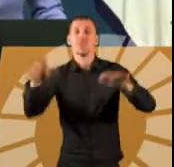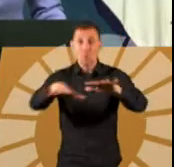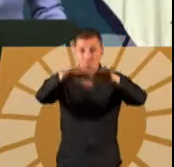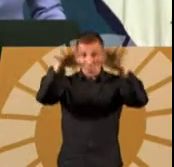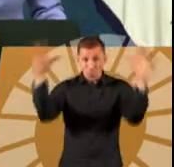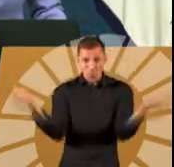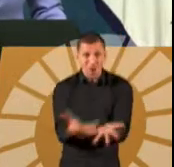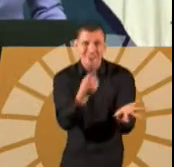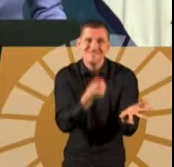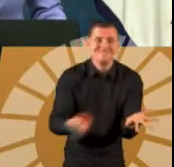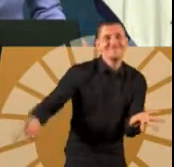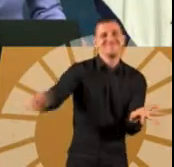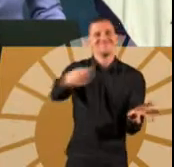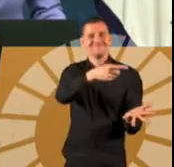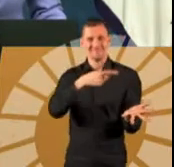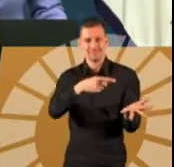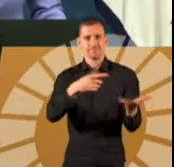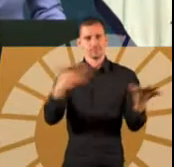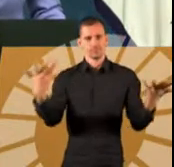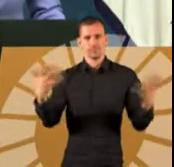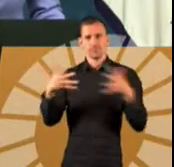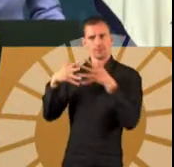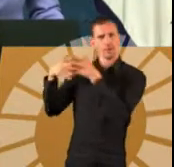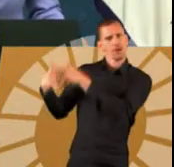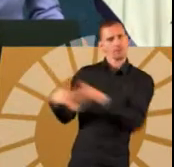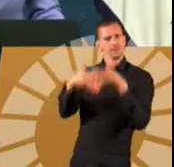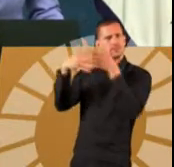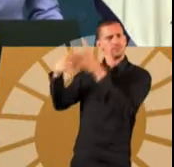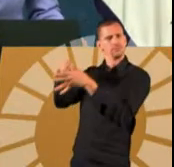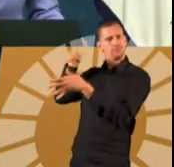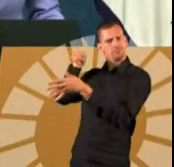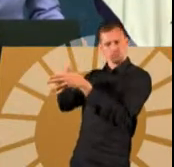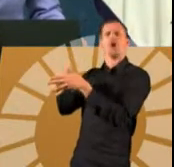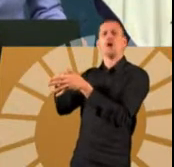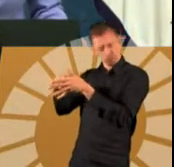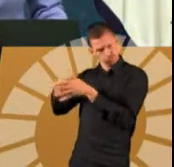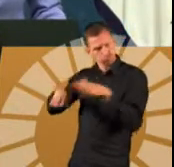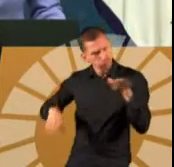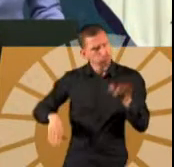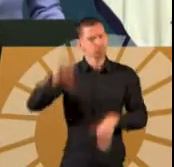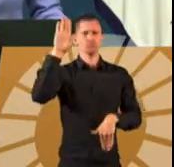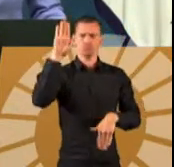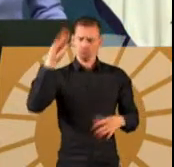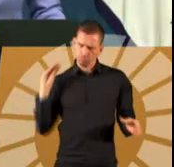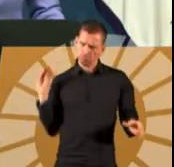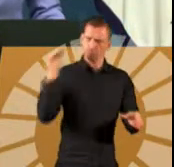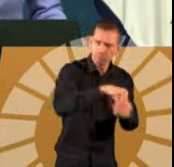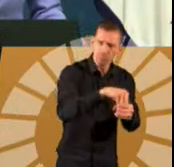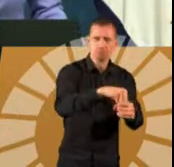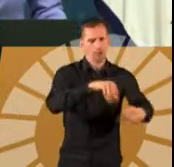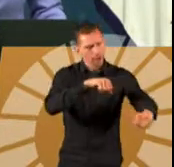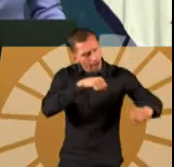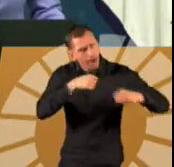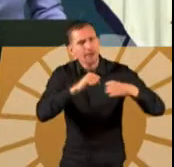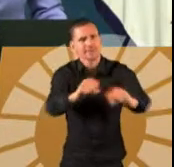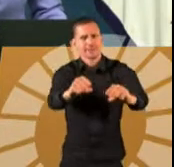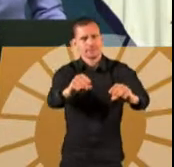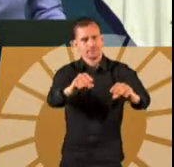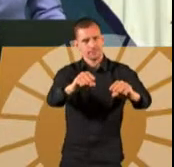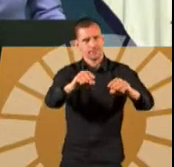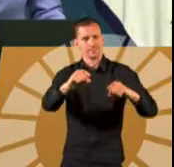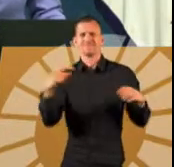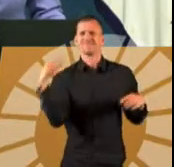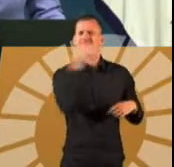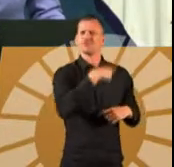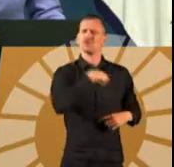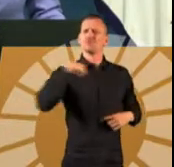to adopt the ambitious Platform for Action. These are points of profound pride for